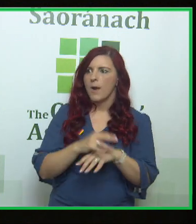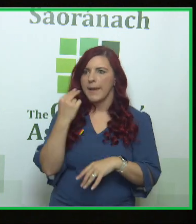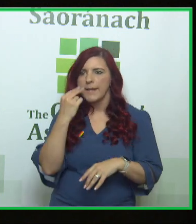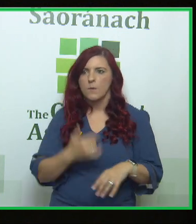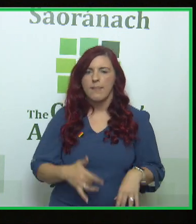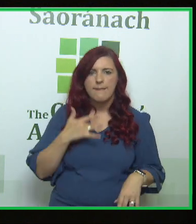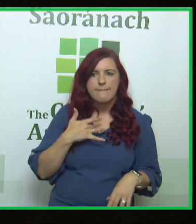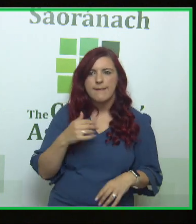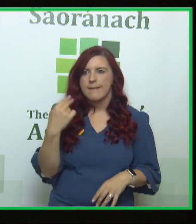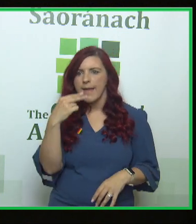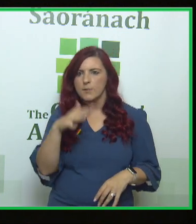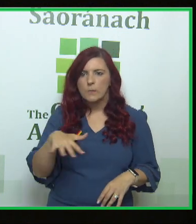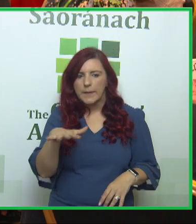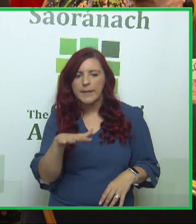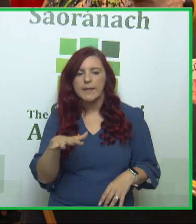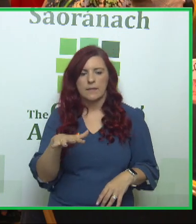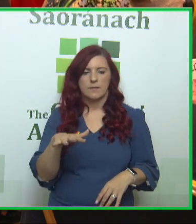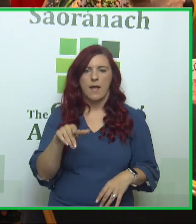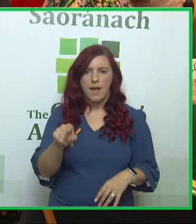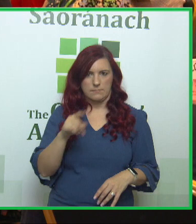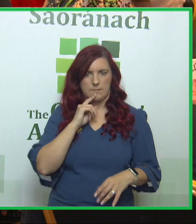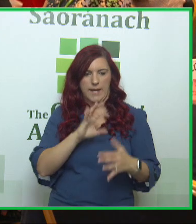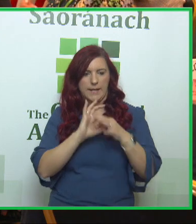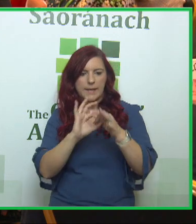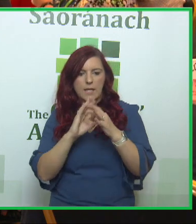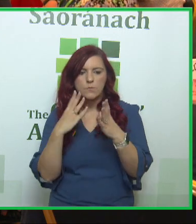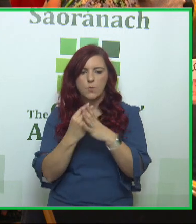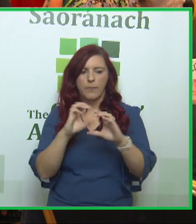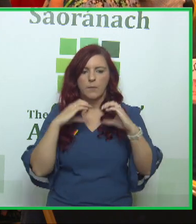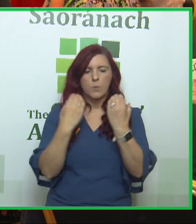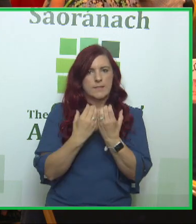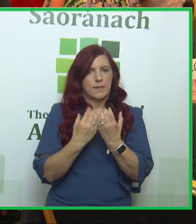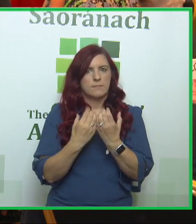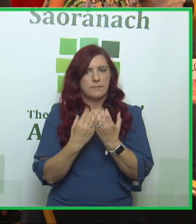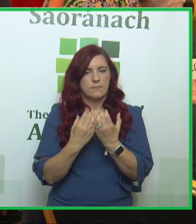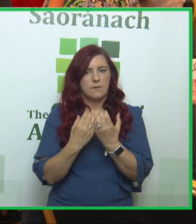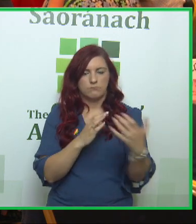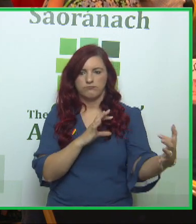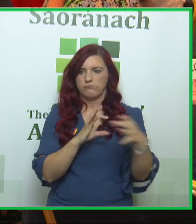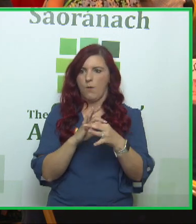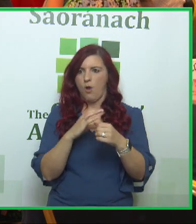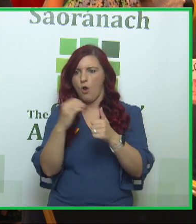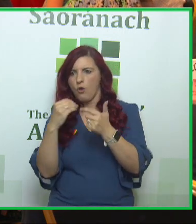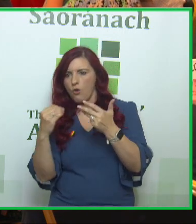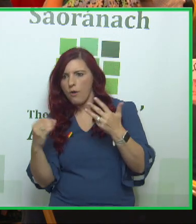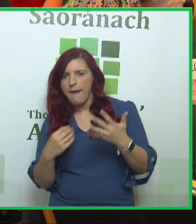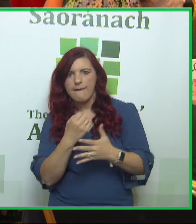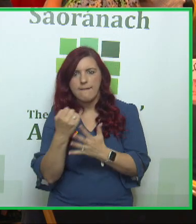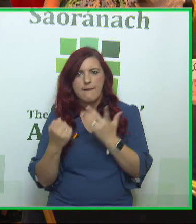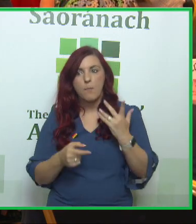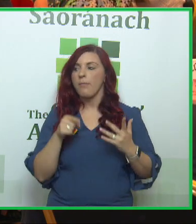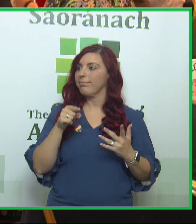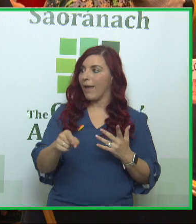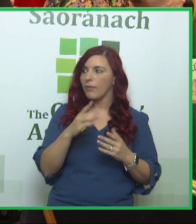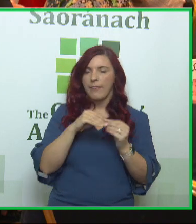nice to be, and engagement with your community, amongst other things. But they're the quantifiable things